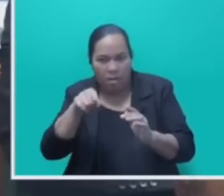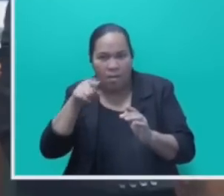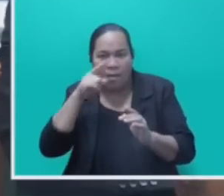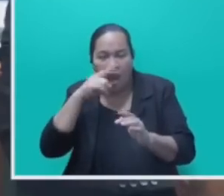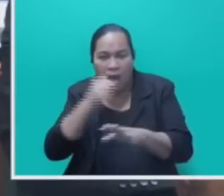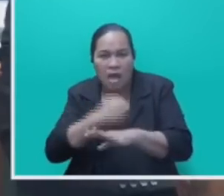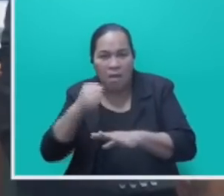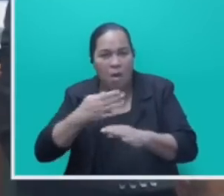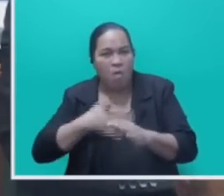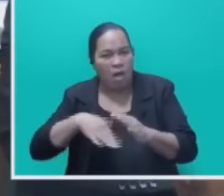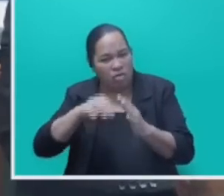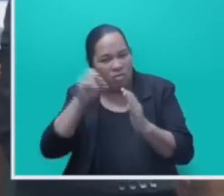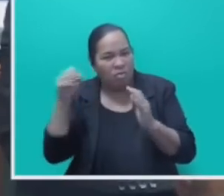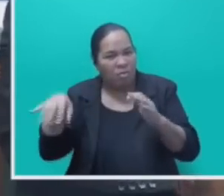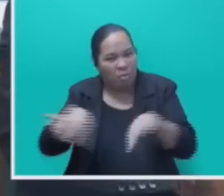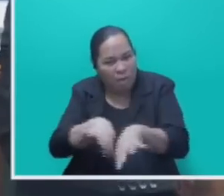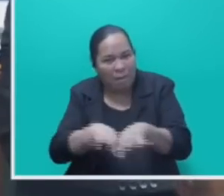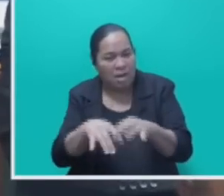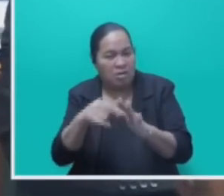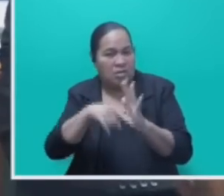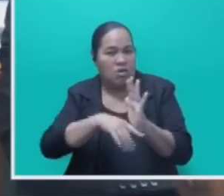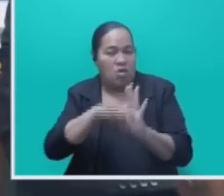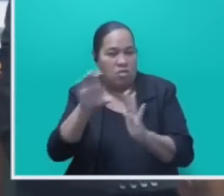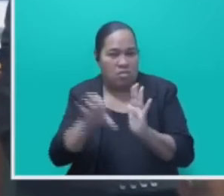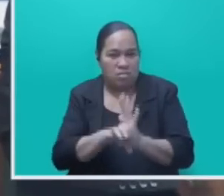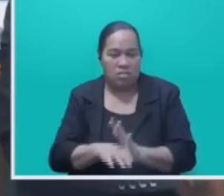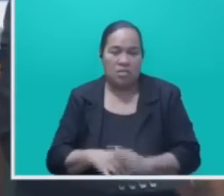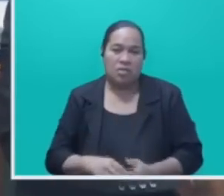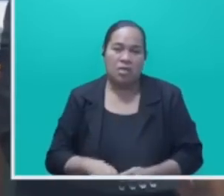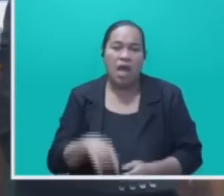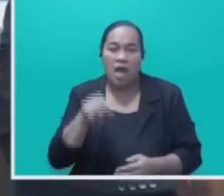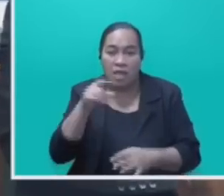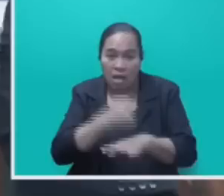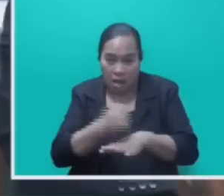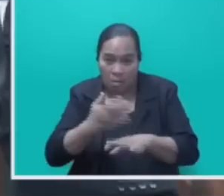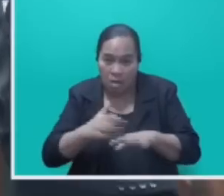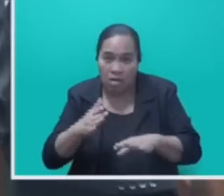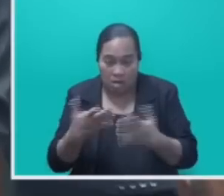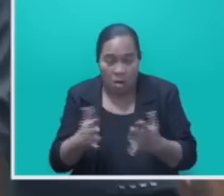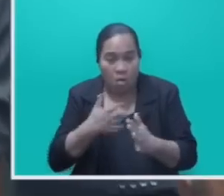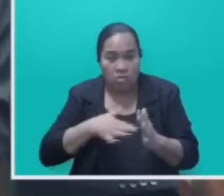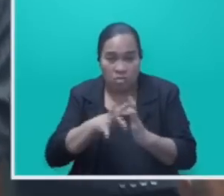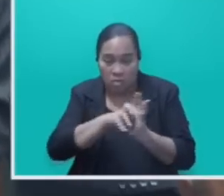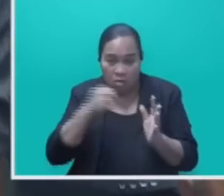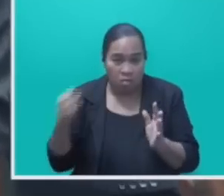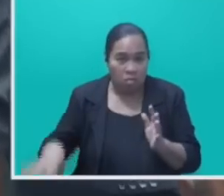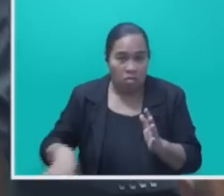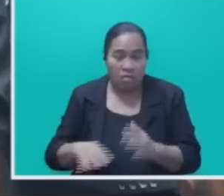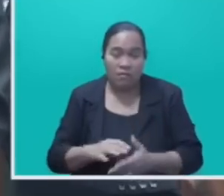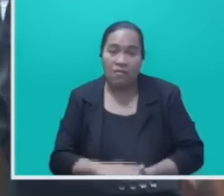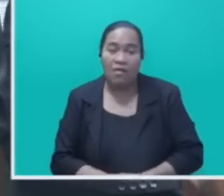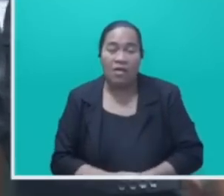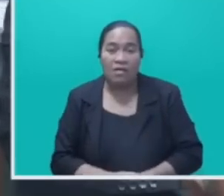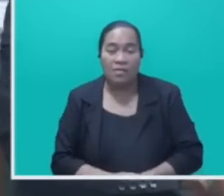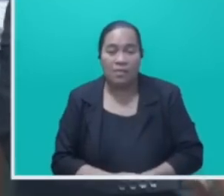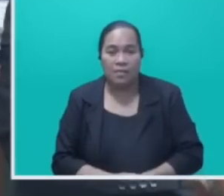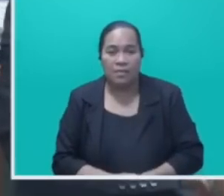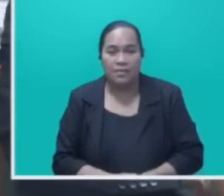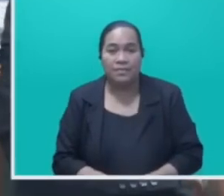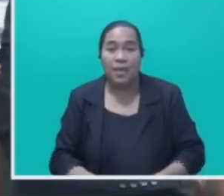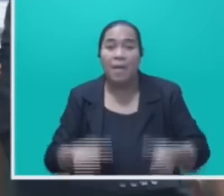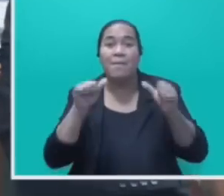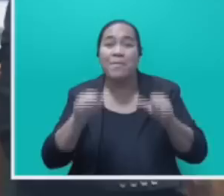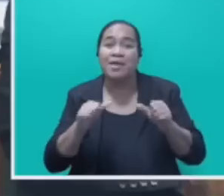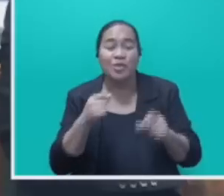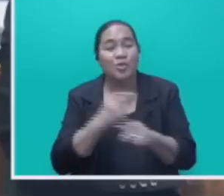wants what the RFMF works so hard for removed. Mr. Speaker, the President spoke